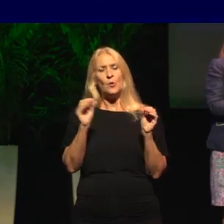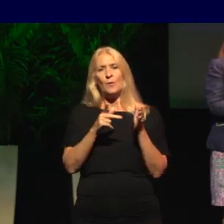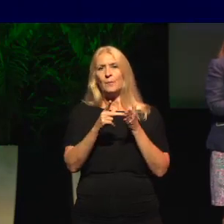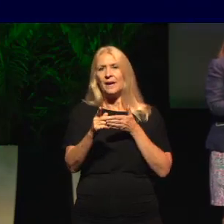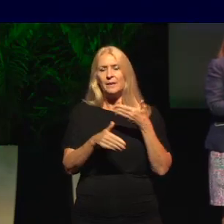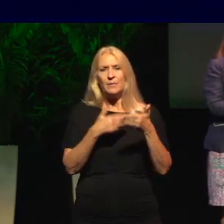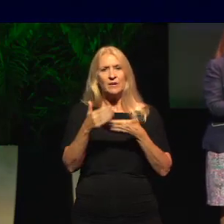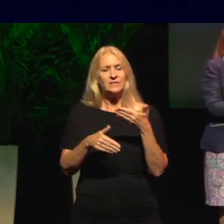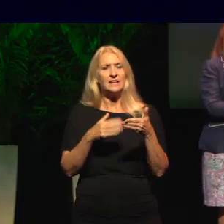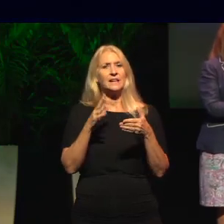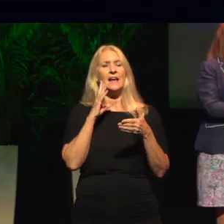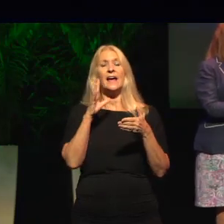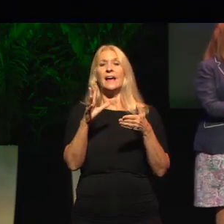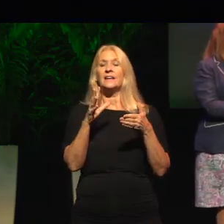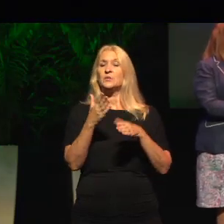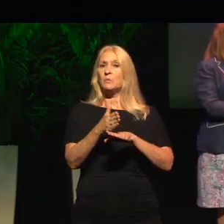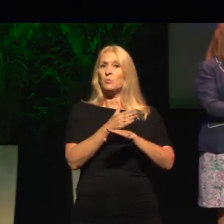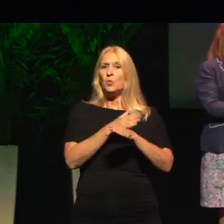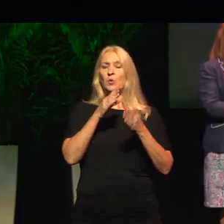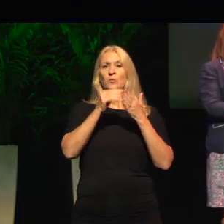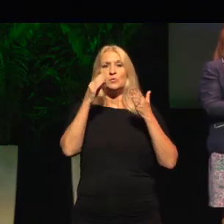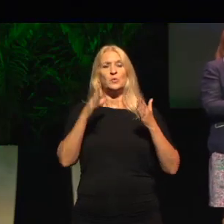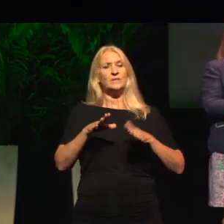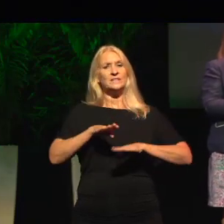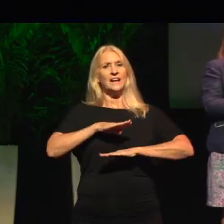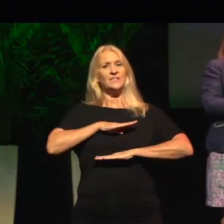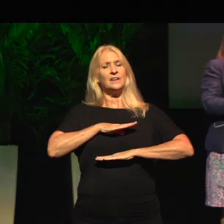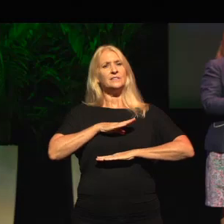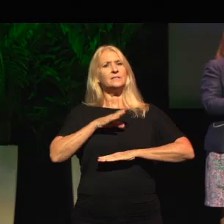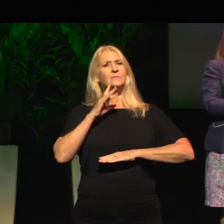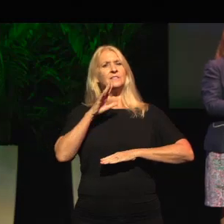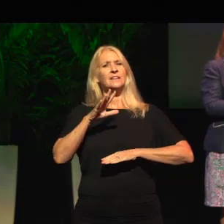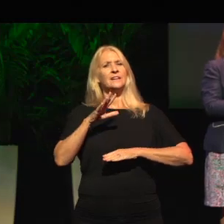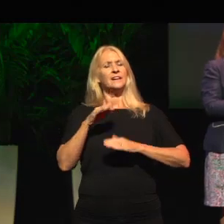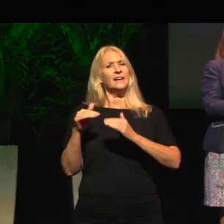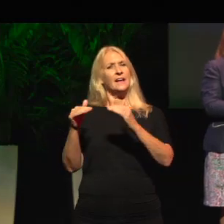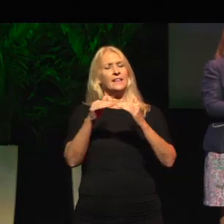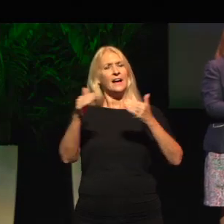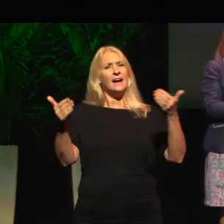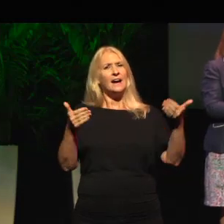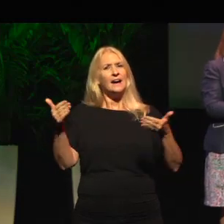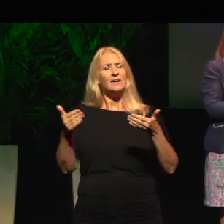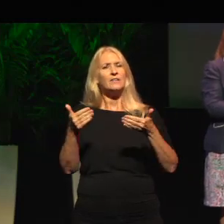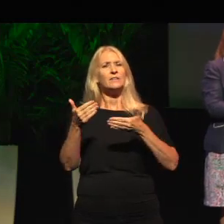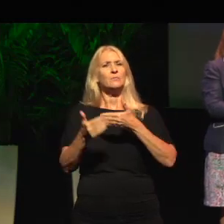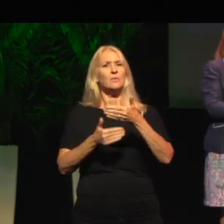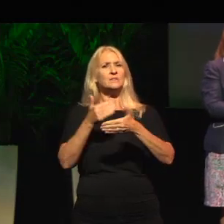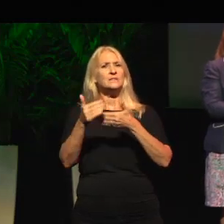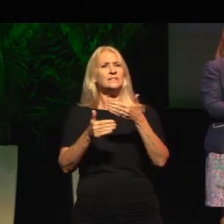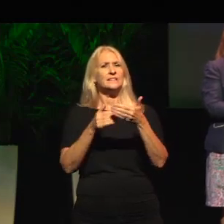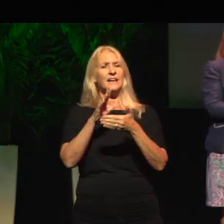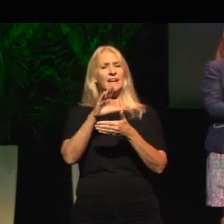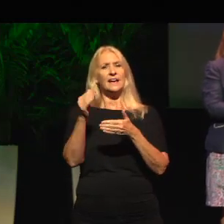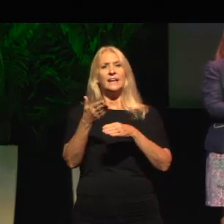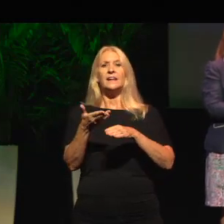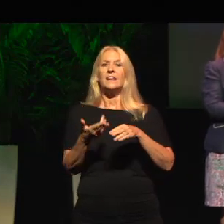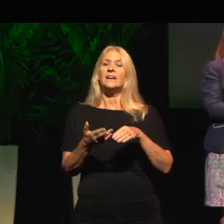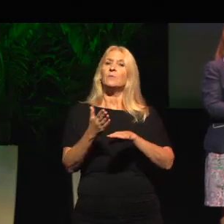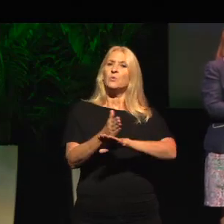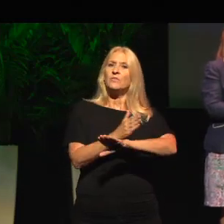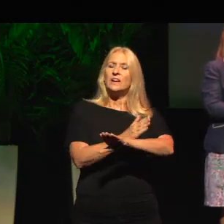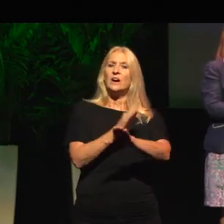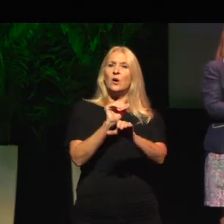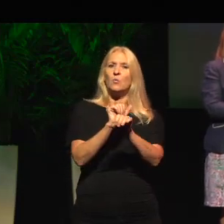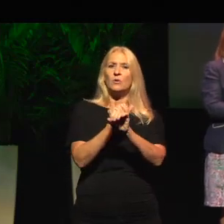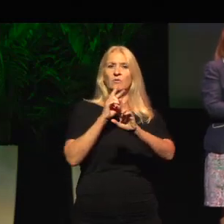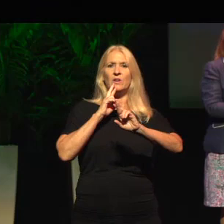improve student satisfaction, align hiring process across the institution, and improving our work reporting and payment processes